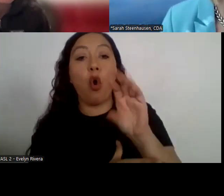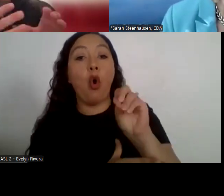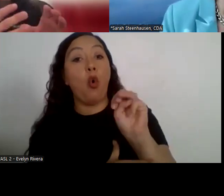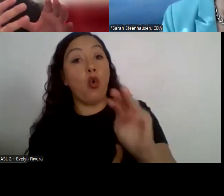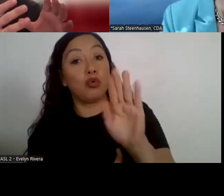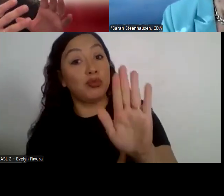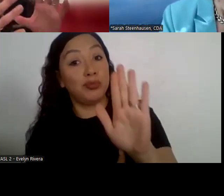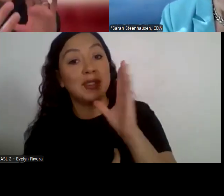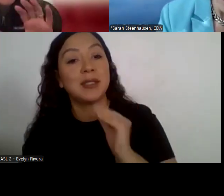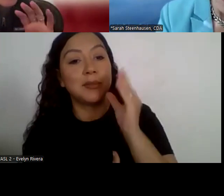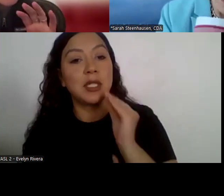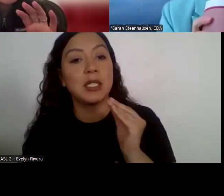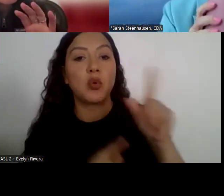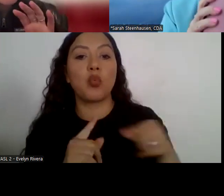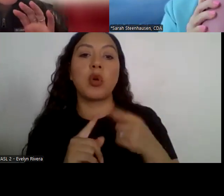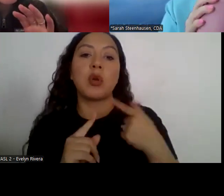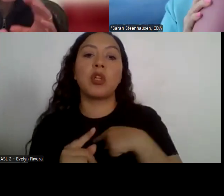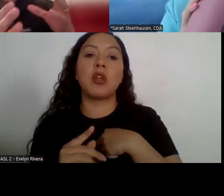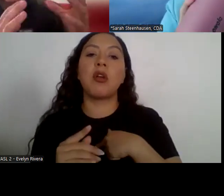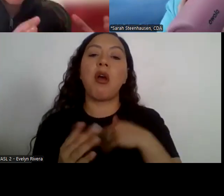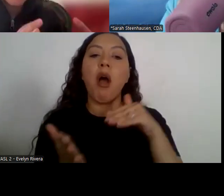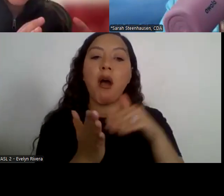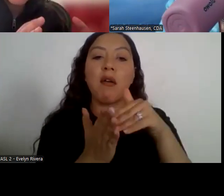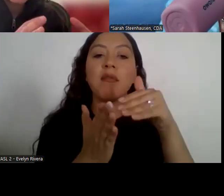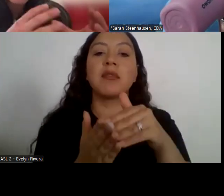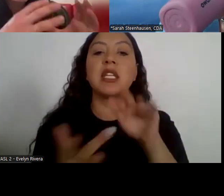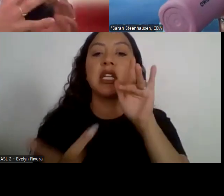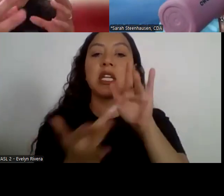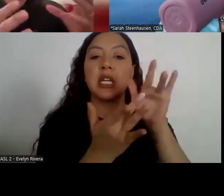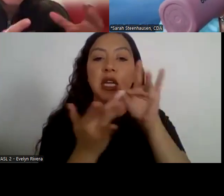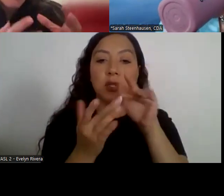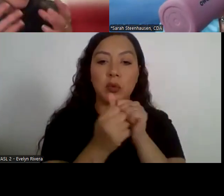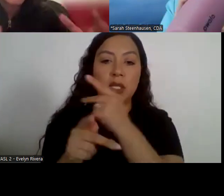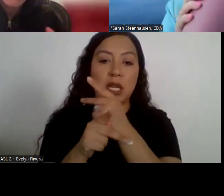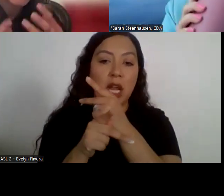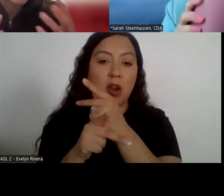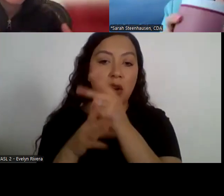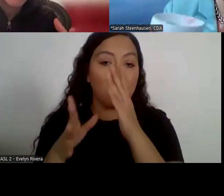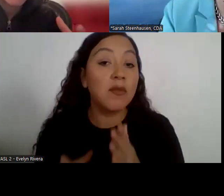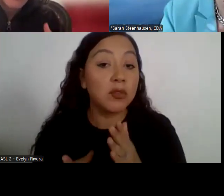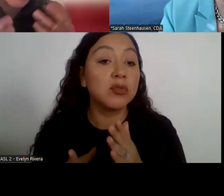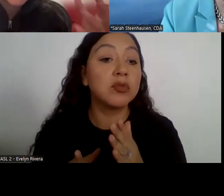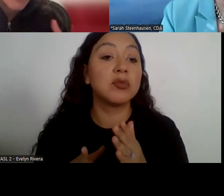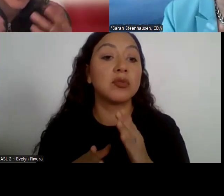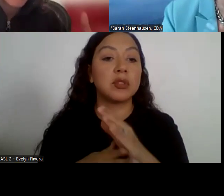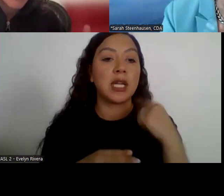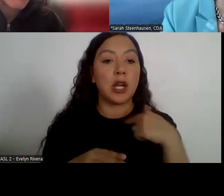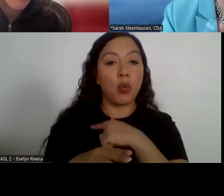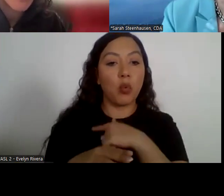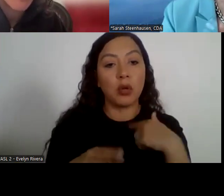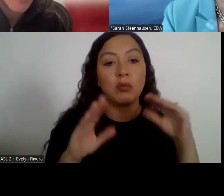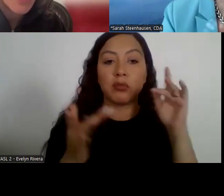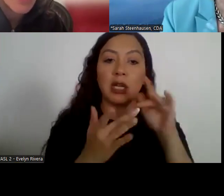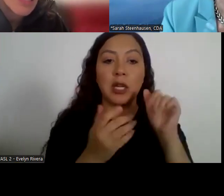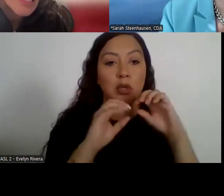often when we connect with caregivers or we connect with organizational, often there is kind of this very personal component of this. This is something that many